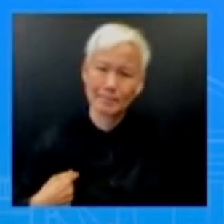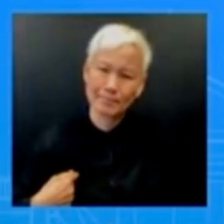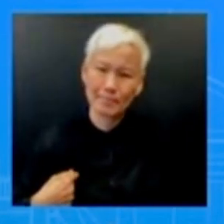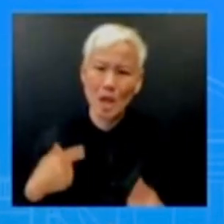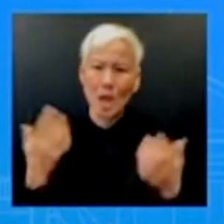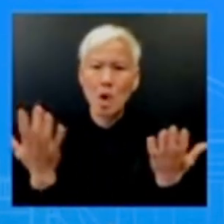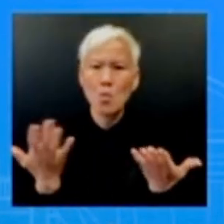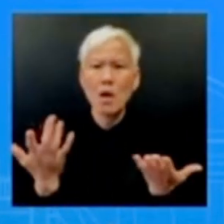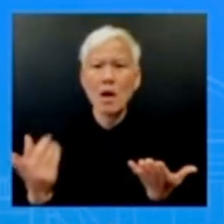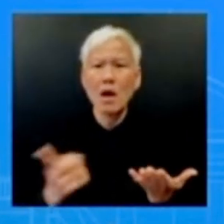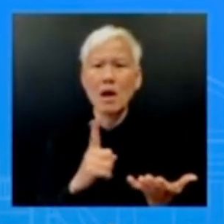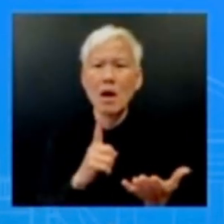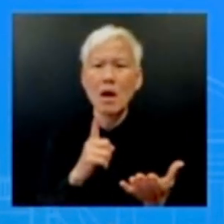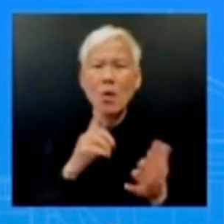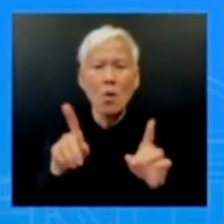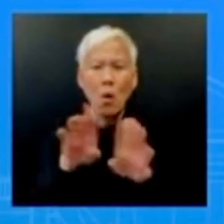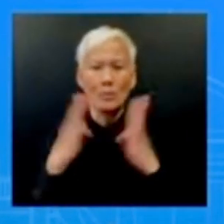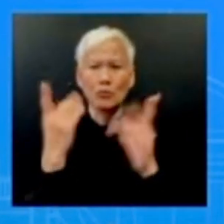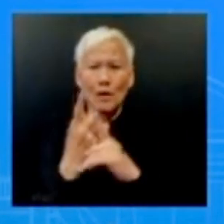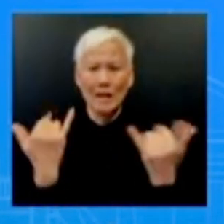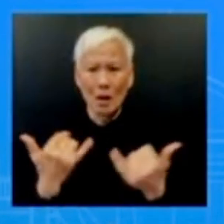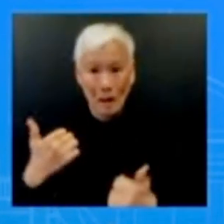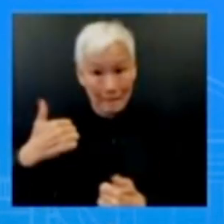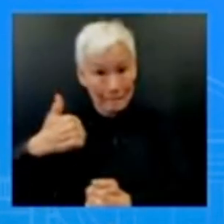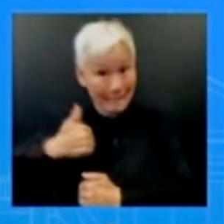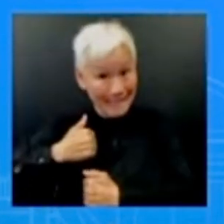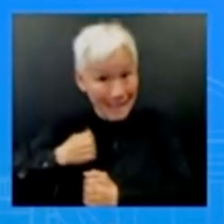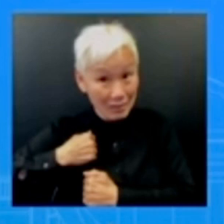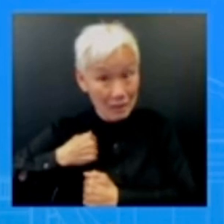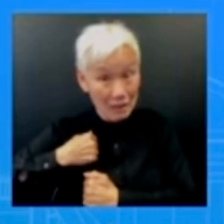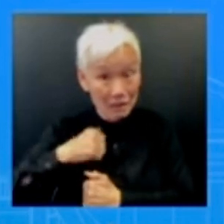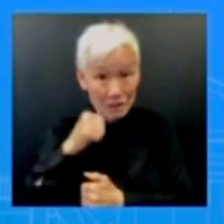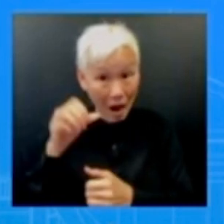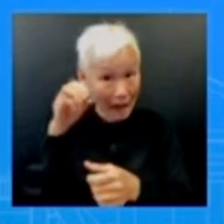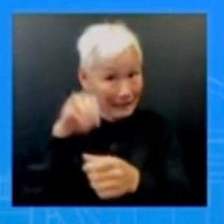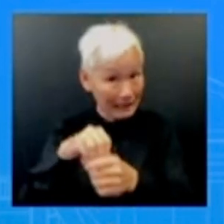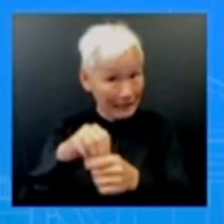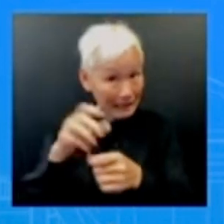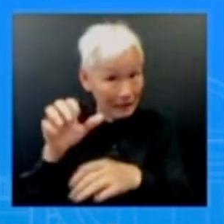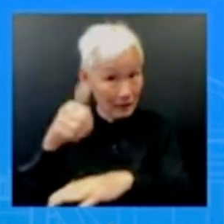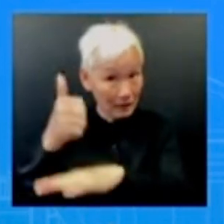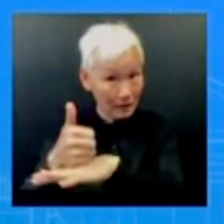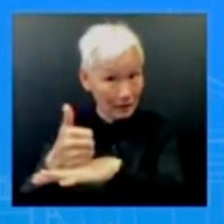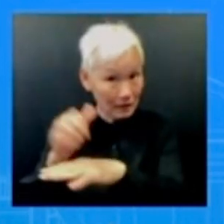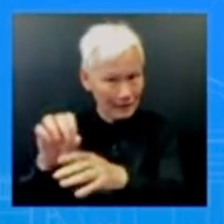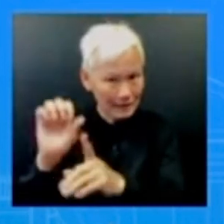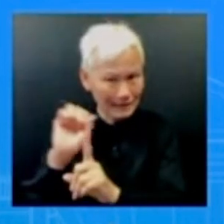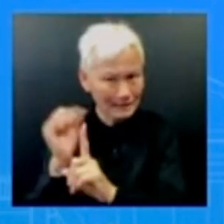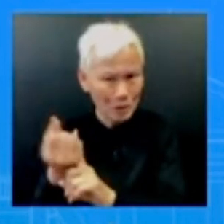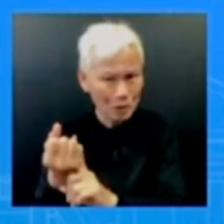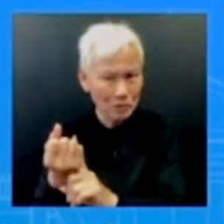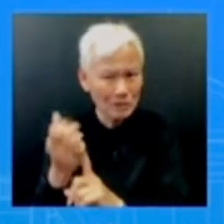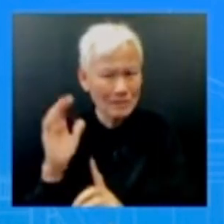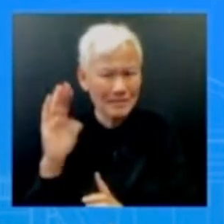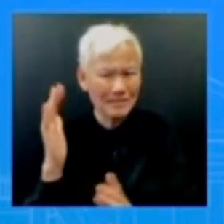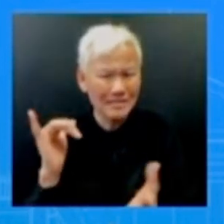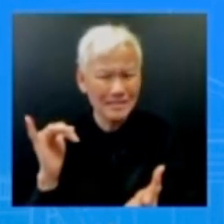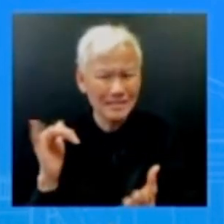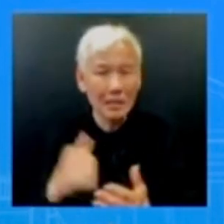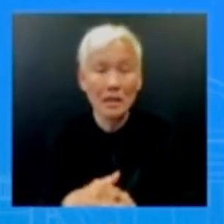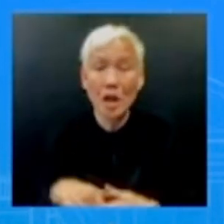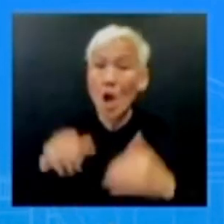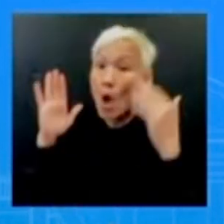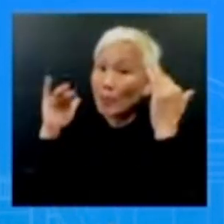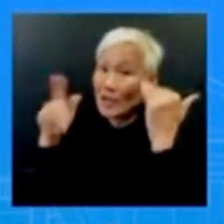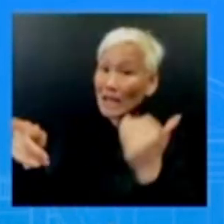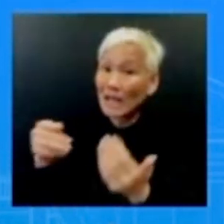about the military, no lines were not open. Obviously, economic lines are open. Seems like the Secretary of State. We're hoping to get the economic lines open. The military-to-military lines